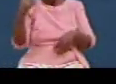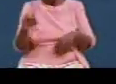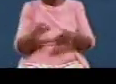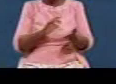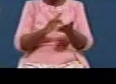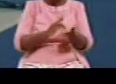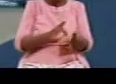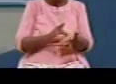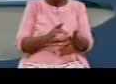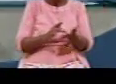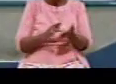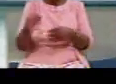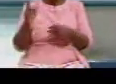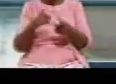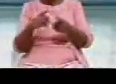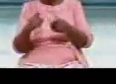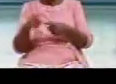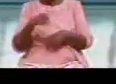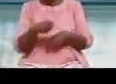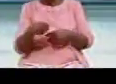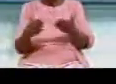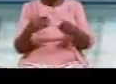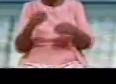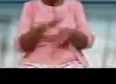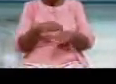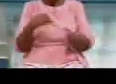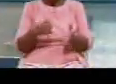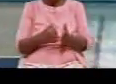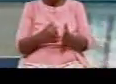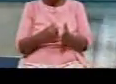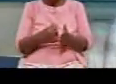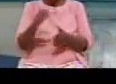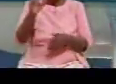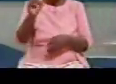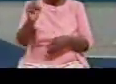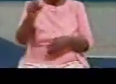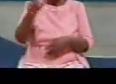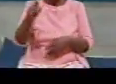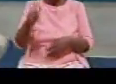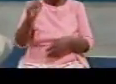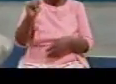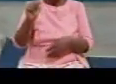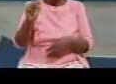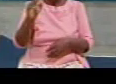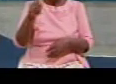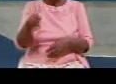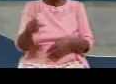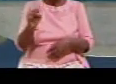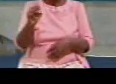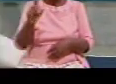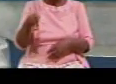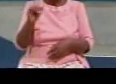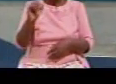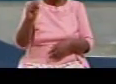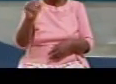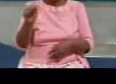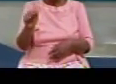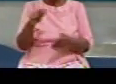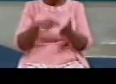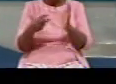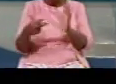that, they might call it, spinal disorder, or they might call it,